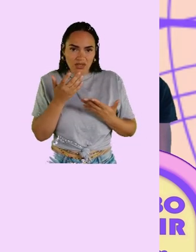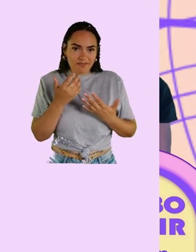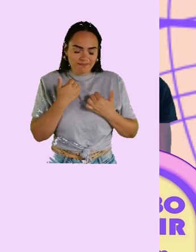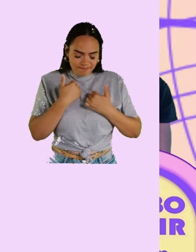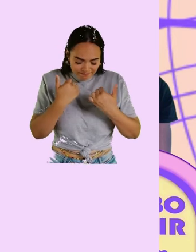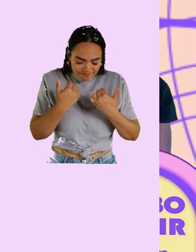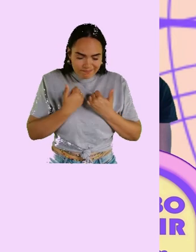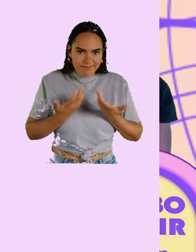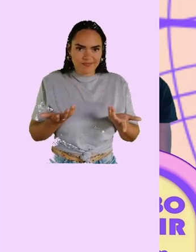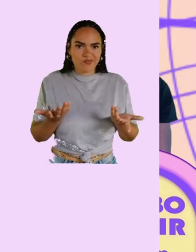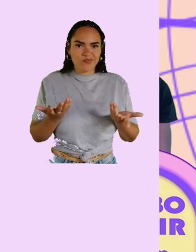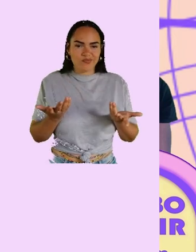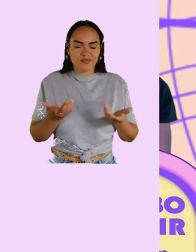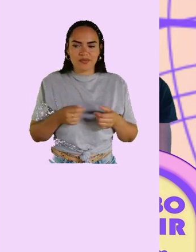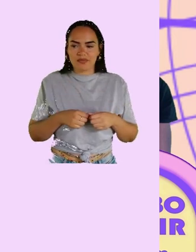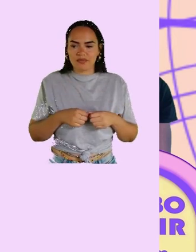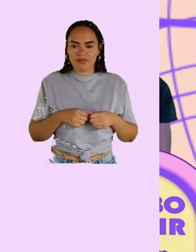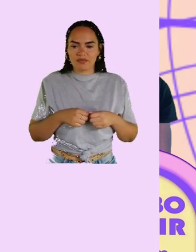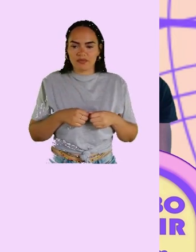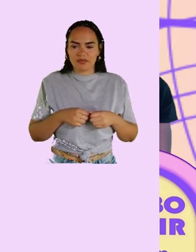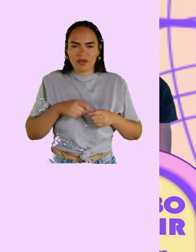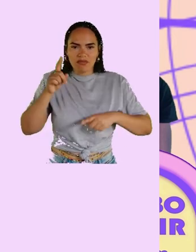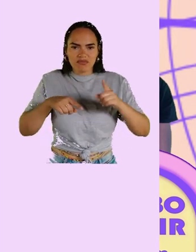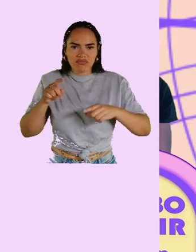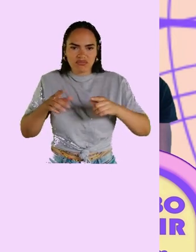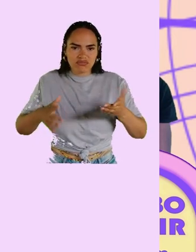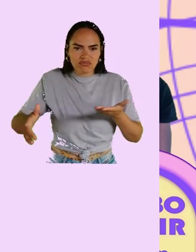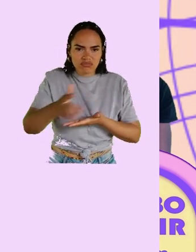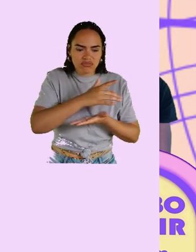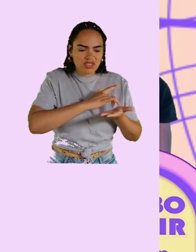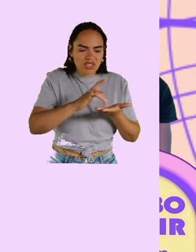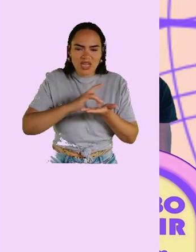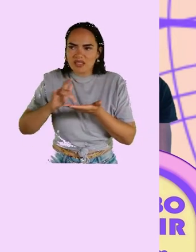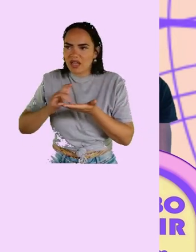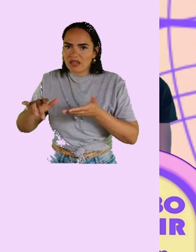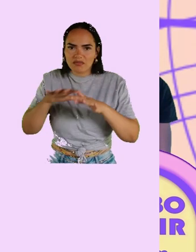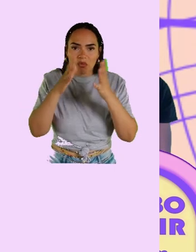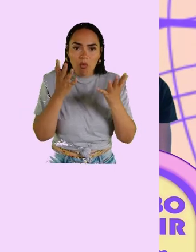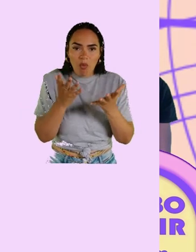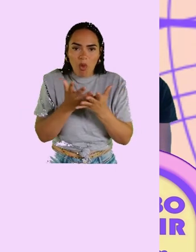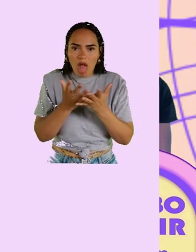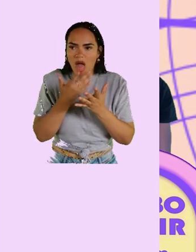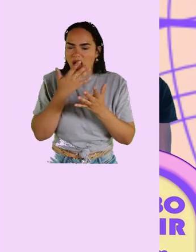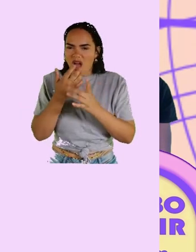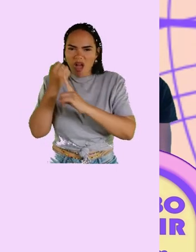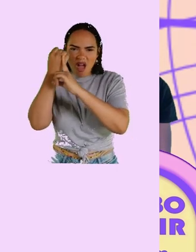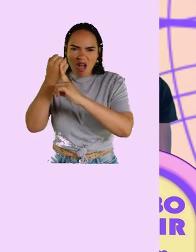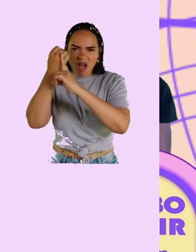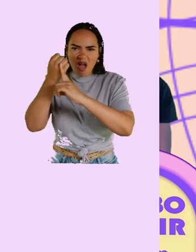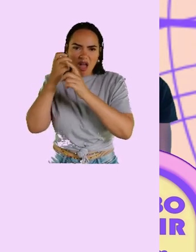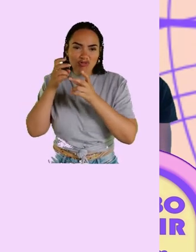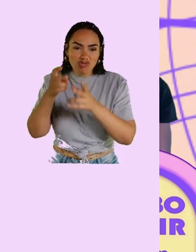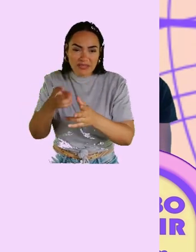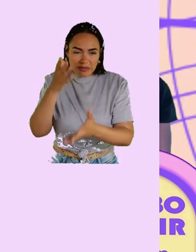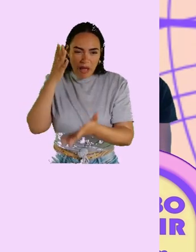mean, there's multiple genocides occurring. And we're not rioting in the street,